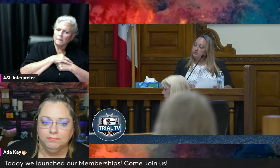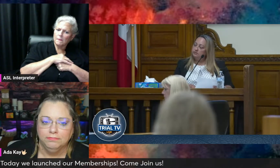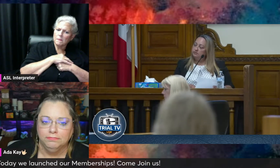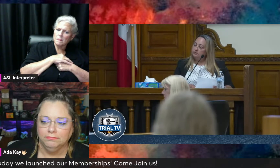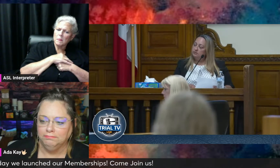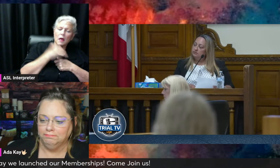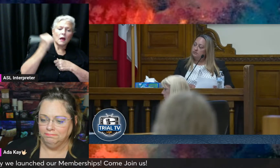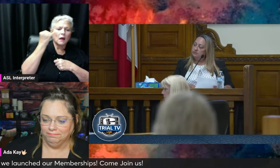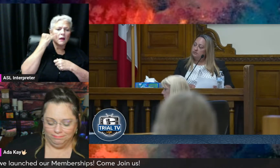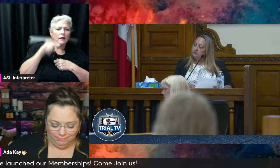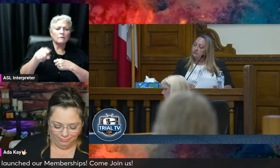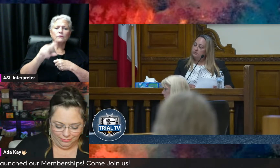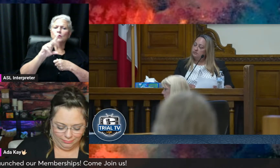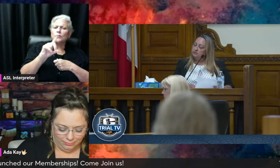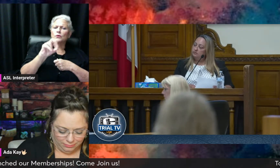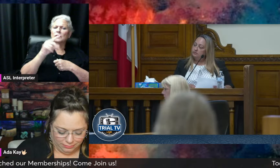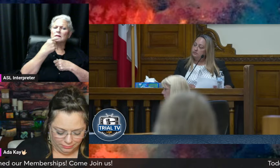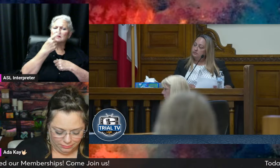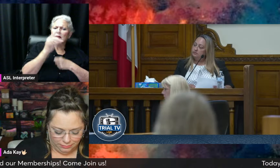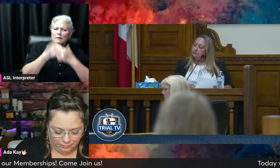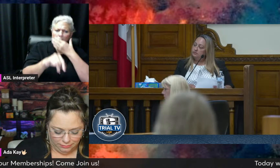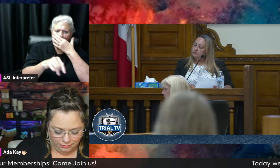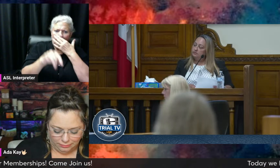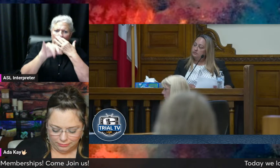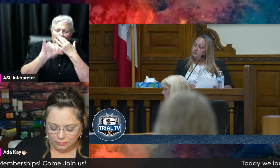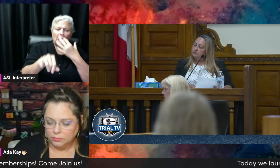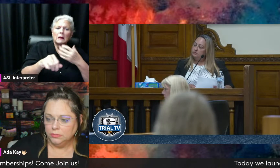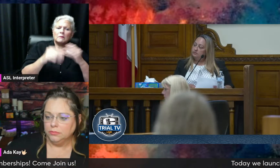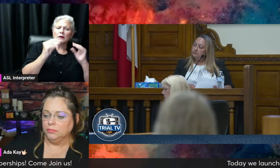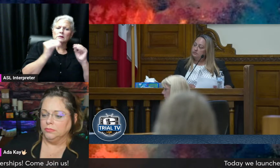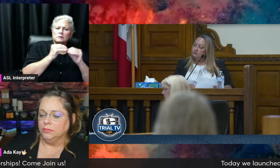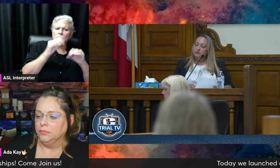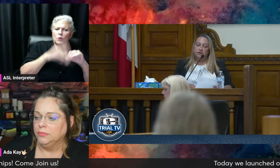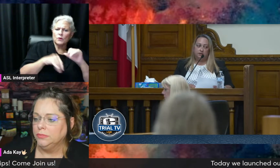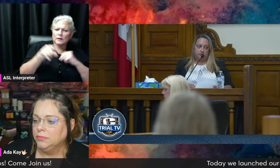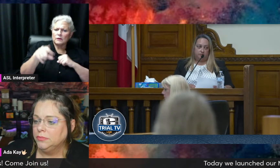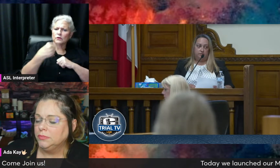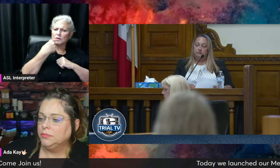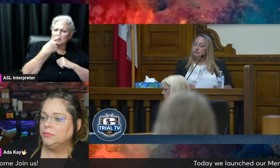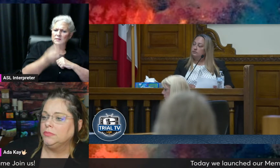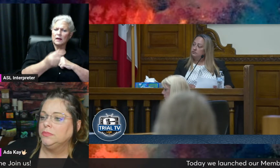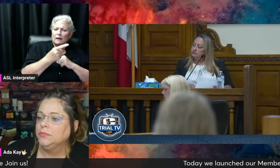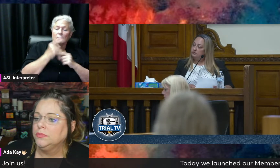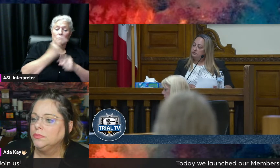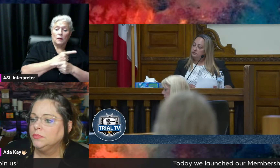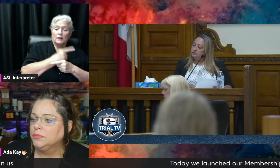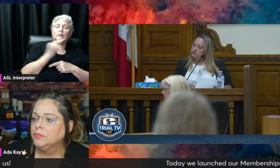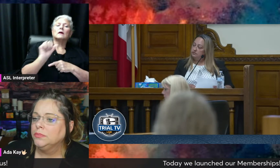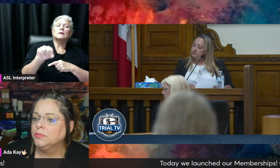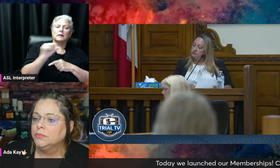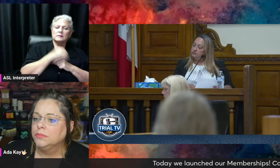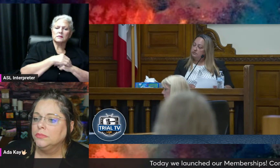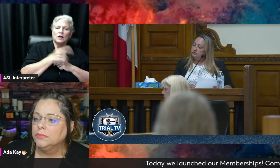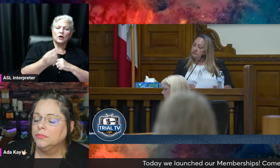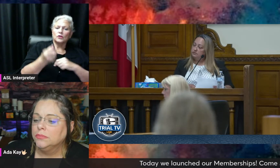If you did say that, that's actually more than you can say, isn't it? Yes. Okay. You can't say that that's Jennifer